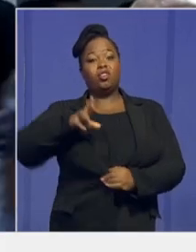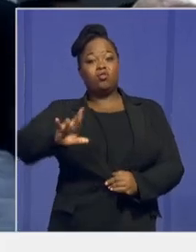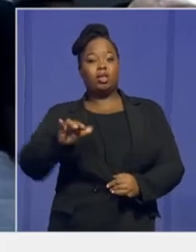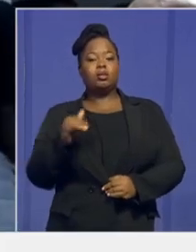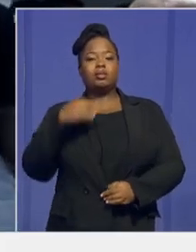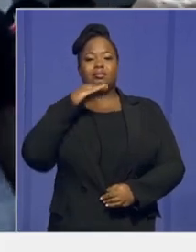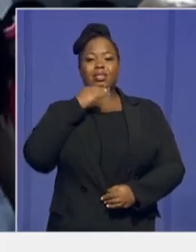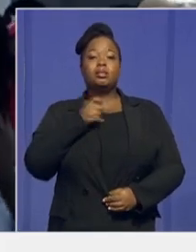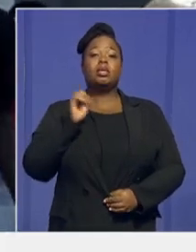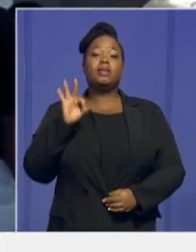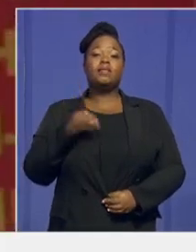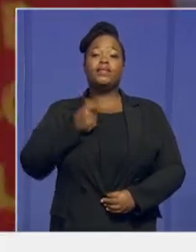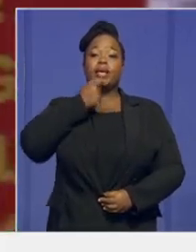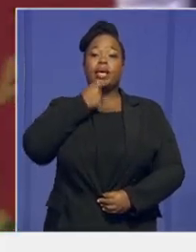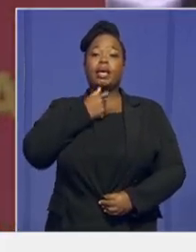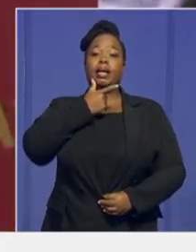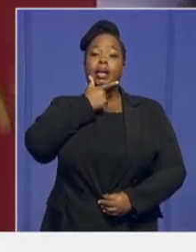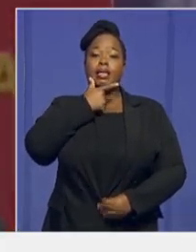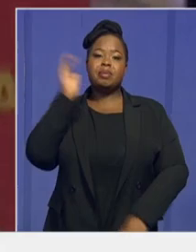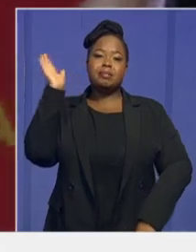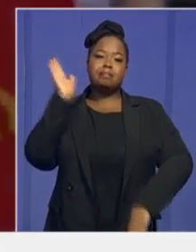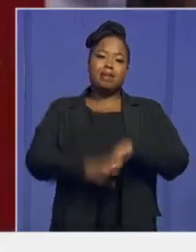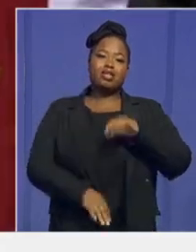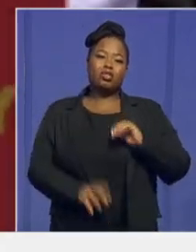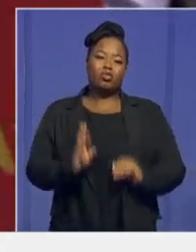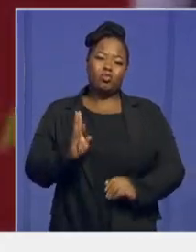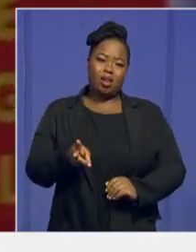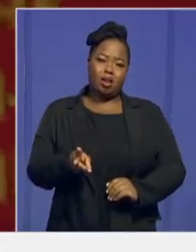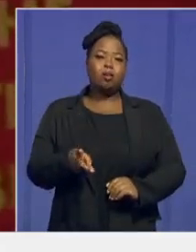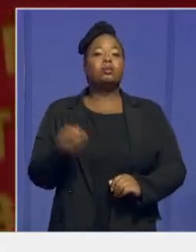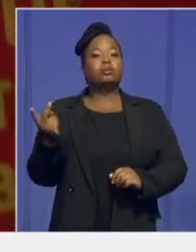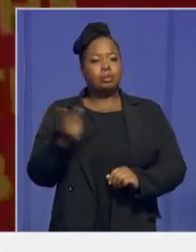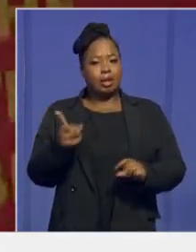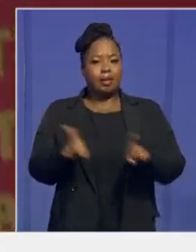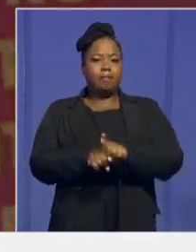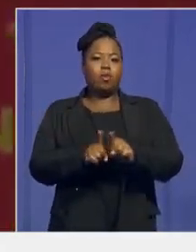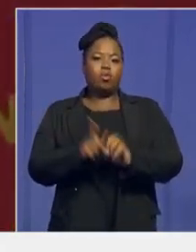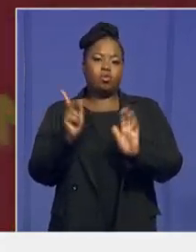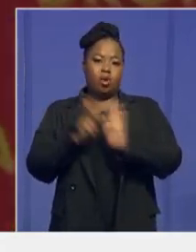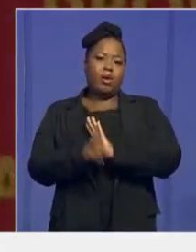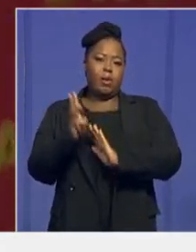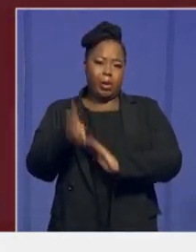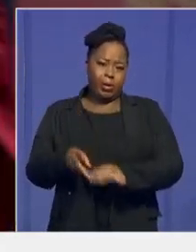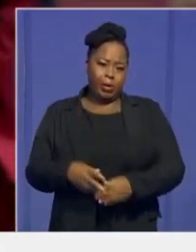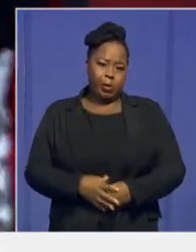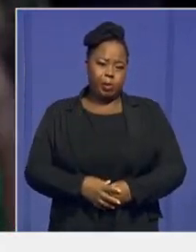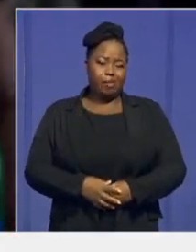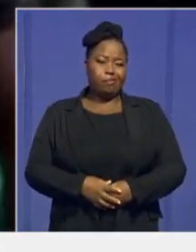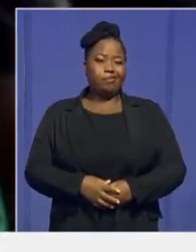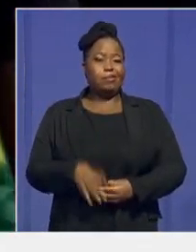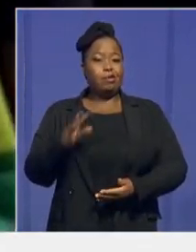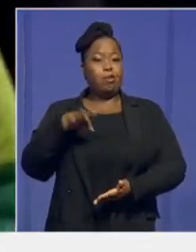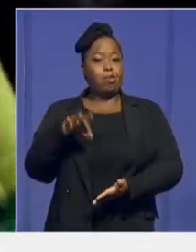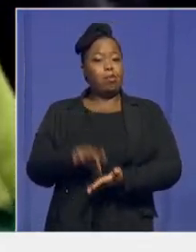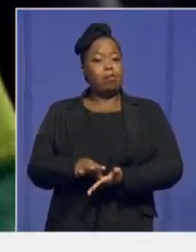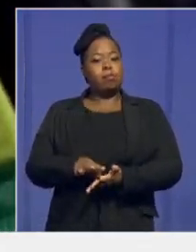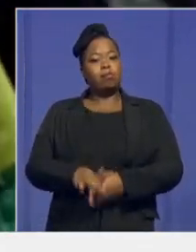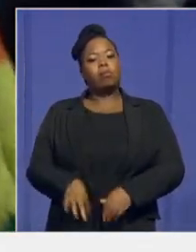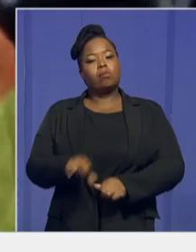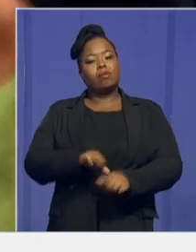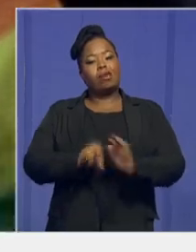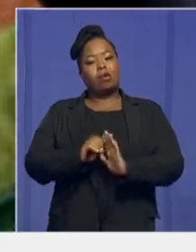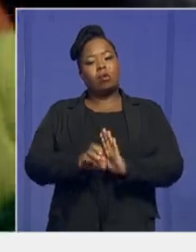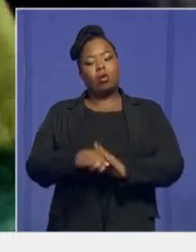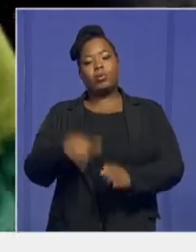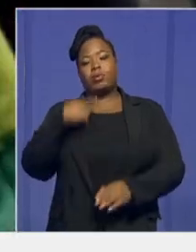criminalize homosexuality with punishments up to and including the death penalty. Following the signing, Lumumba took to his social media to